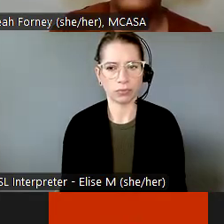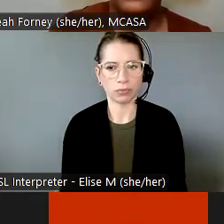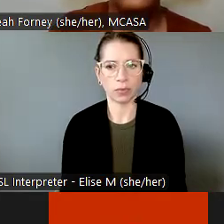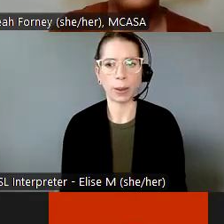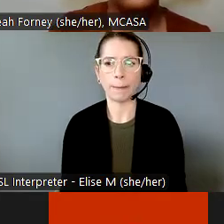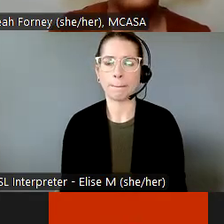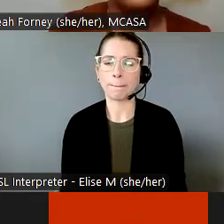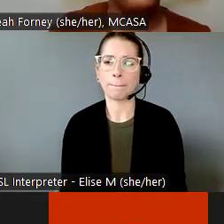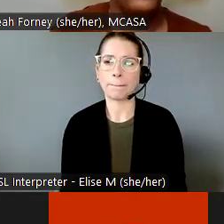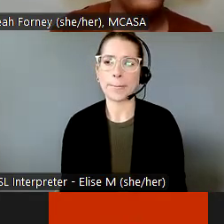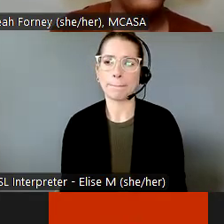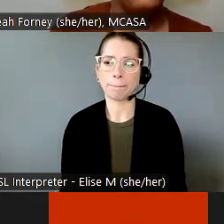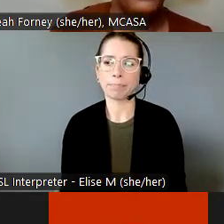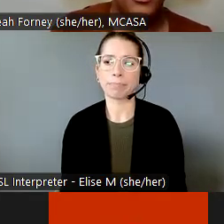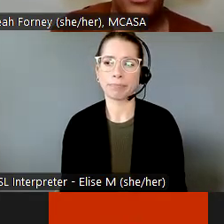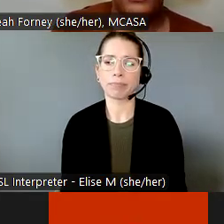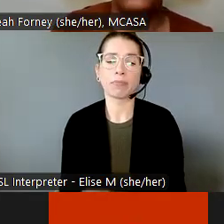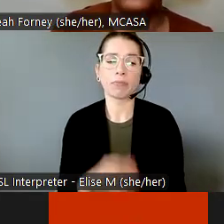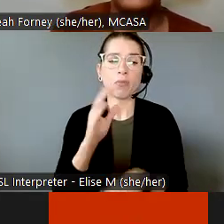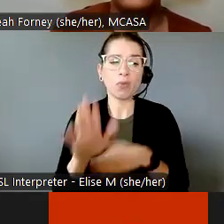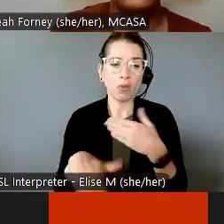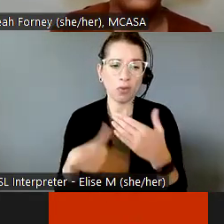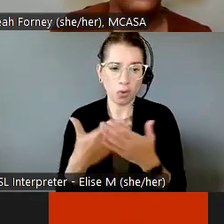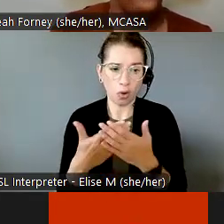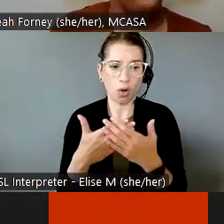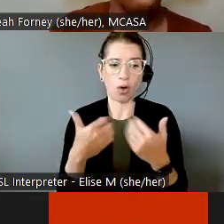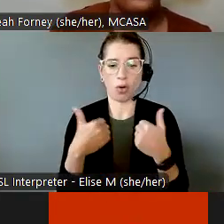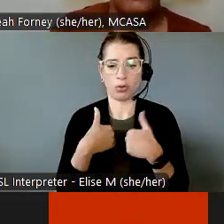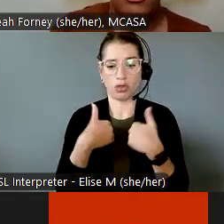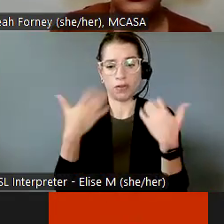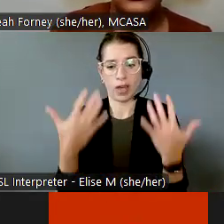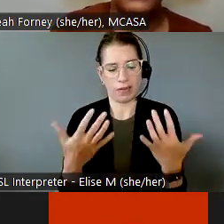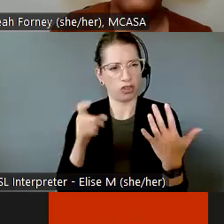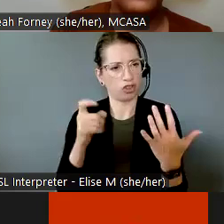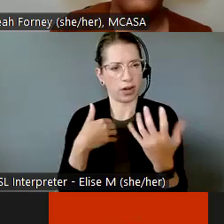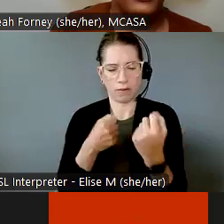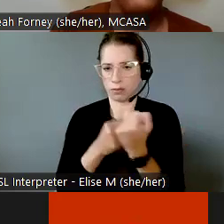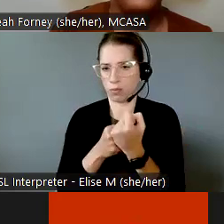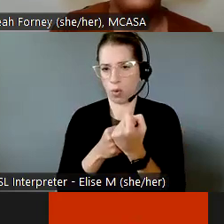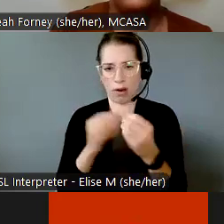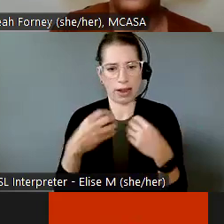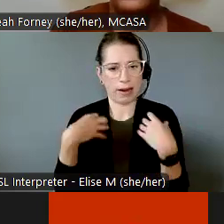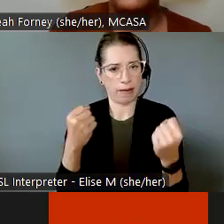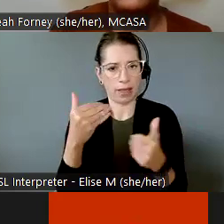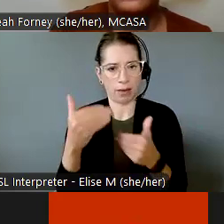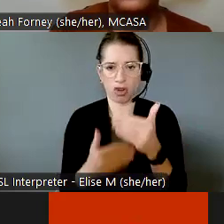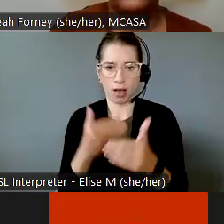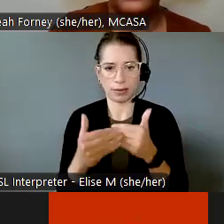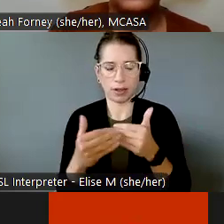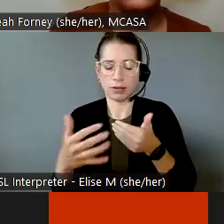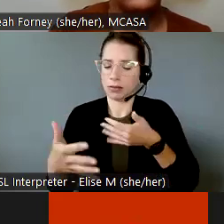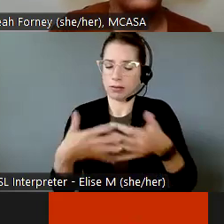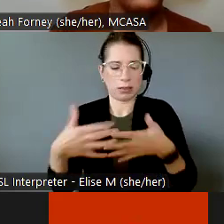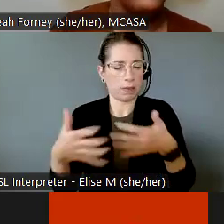All survivors deserve support in their path towards healing, regardless of the environment in which